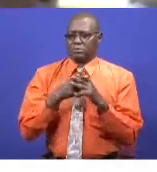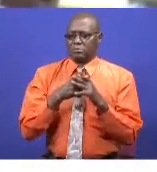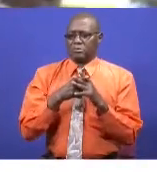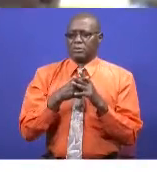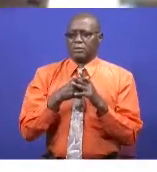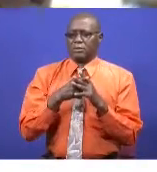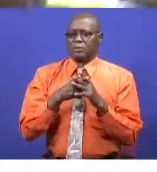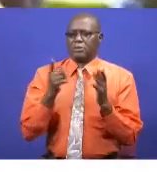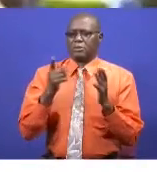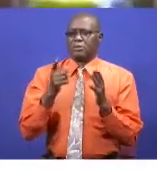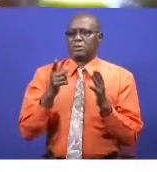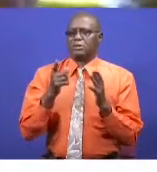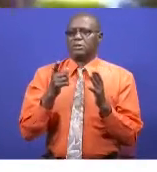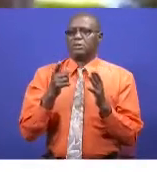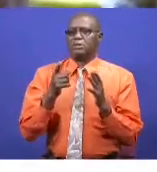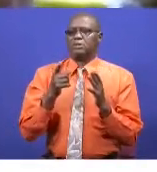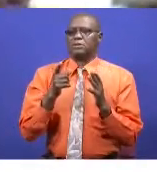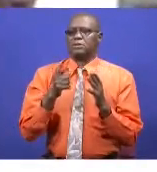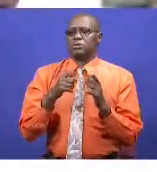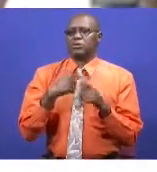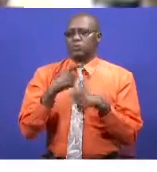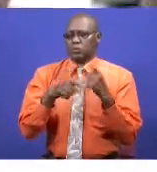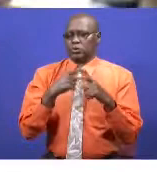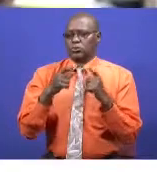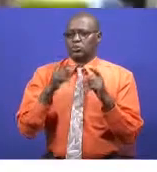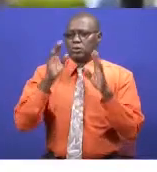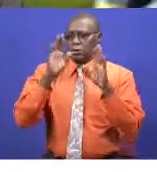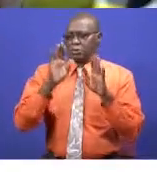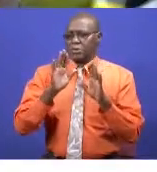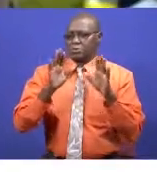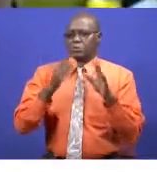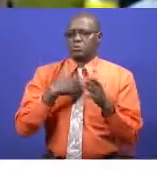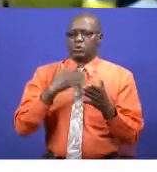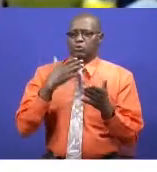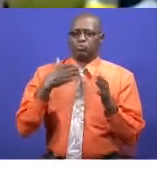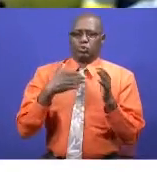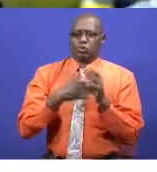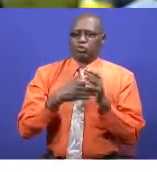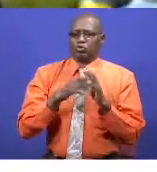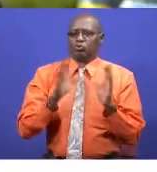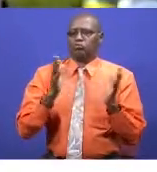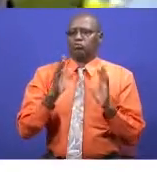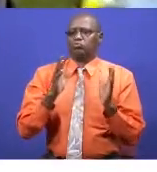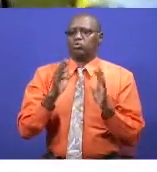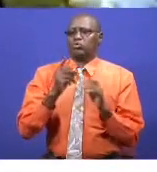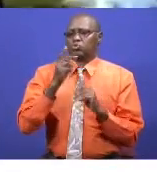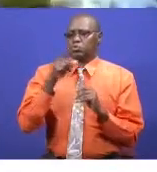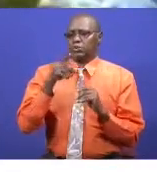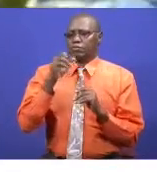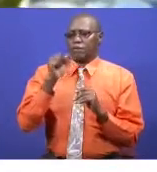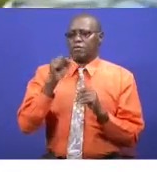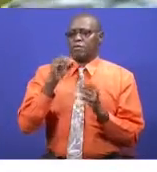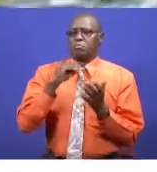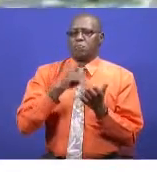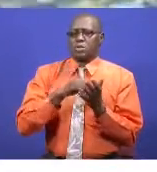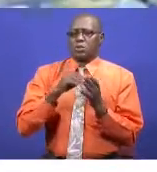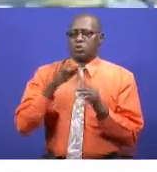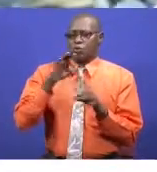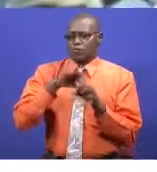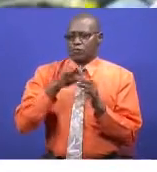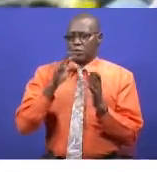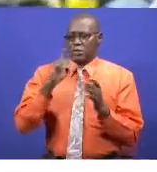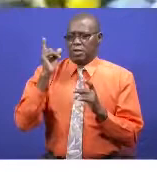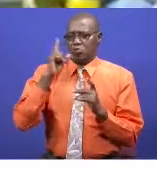I will not be stopped from going out to seek the mandate of the 2.5 million voters of Nairobi. This morning I had very